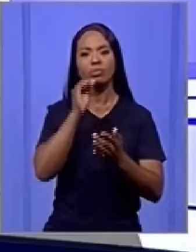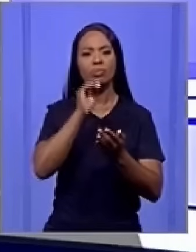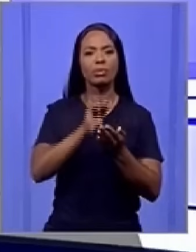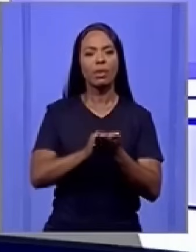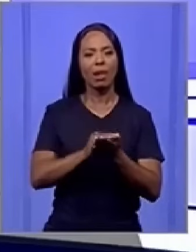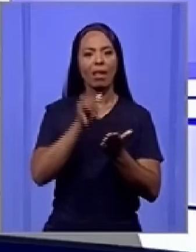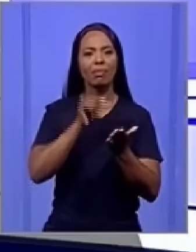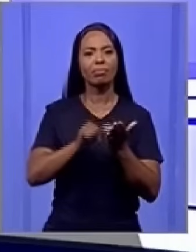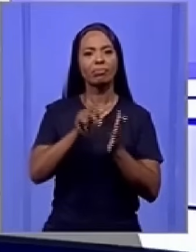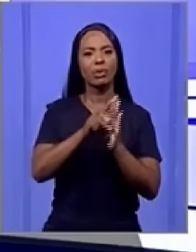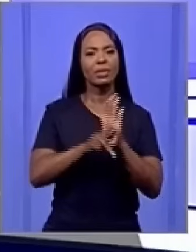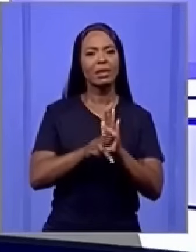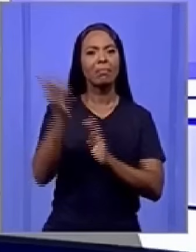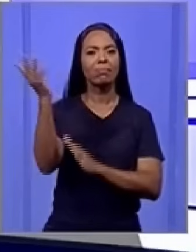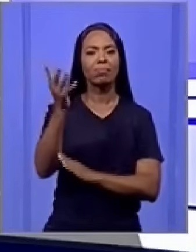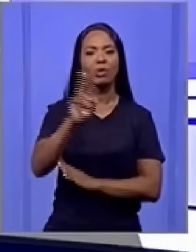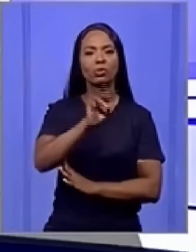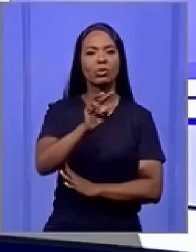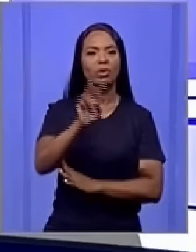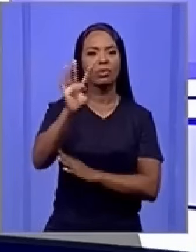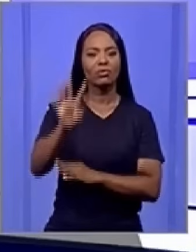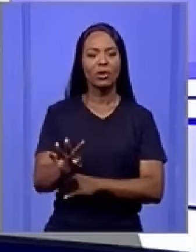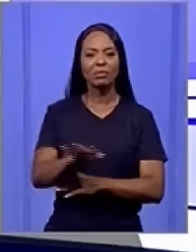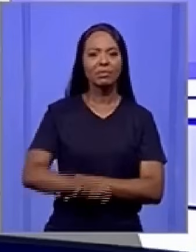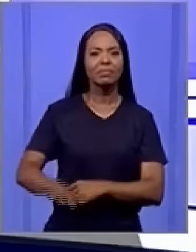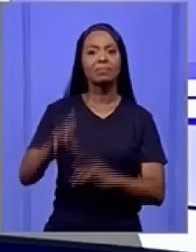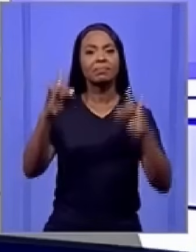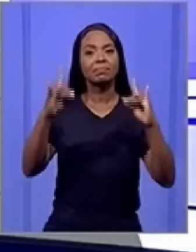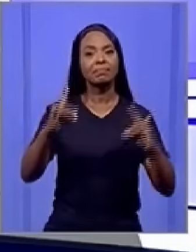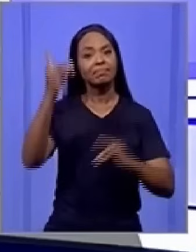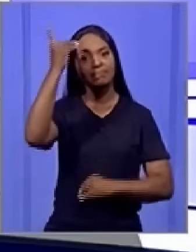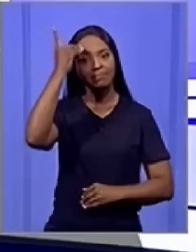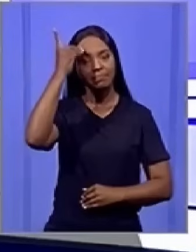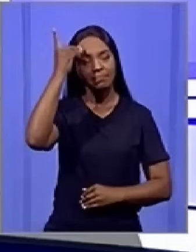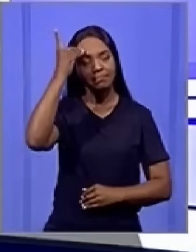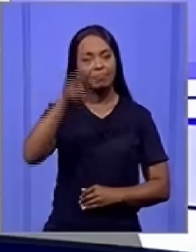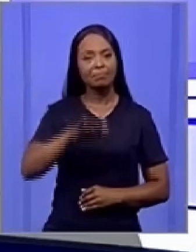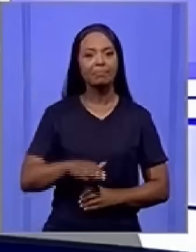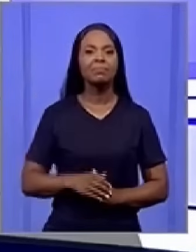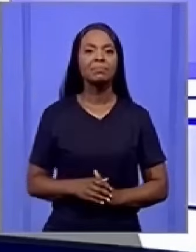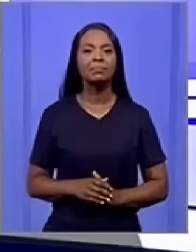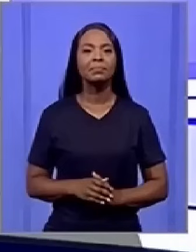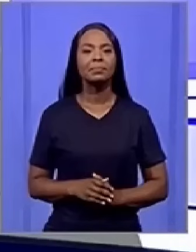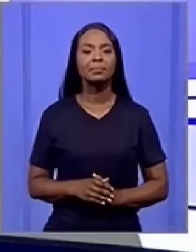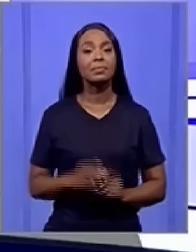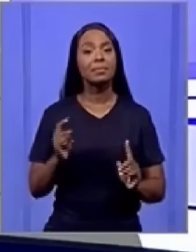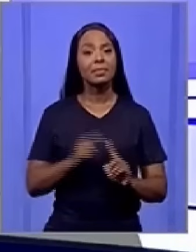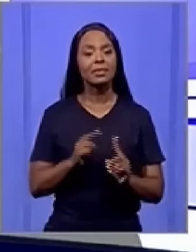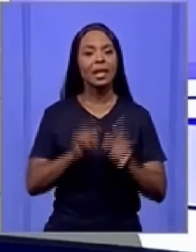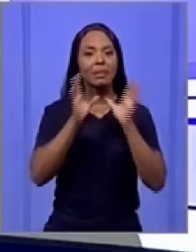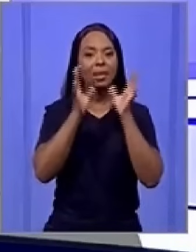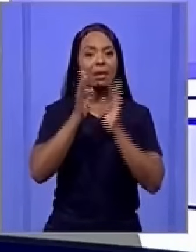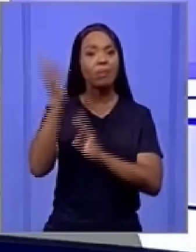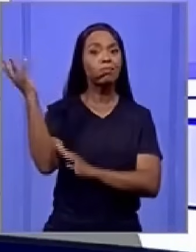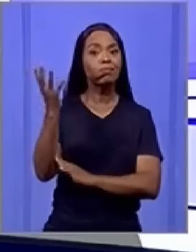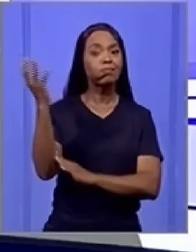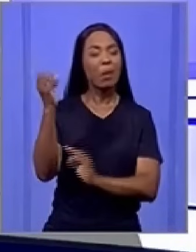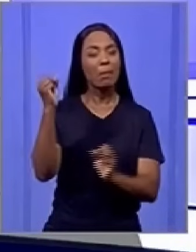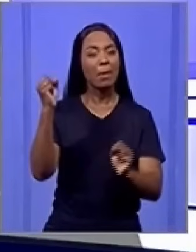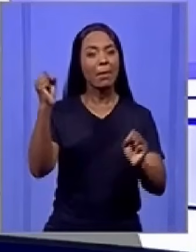tša dikgetho tša 2024 lepatlelong la Moses Mabhida ka Durban. Malema o eme ka la gore